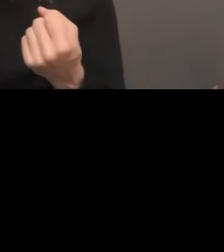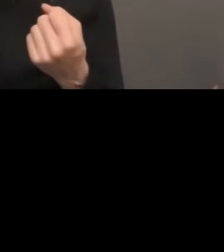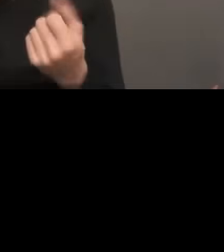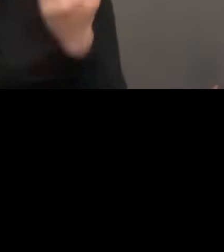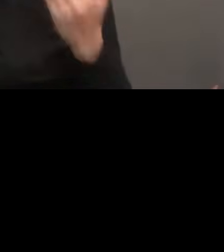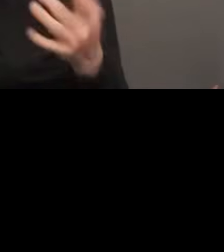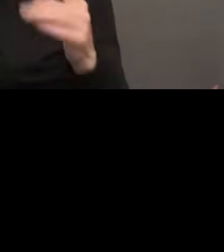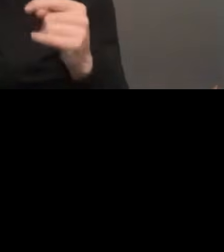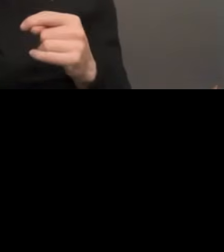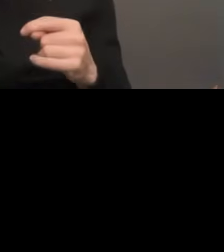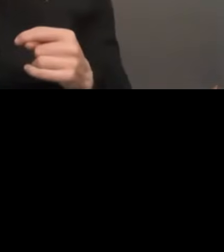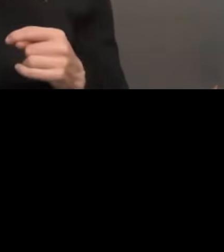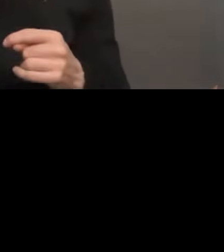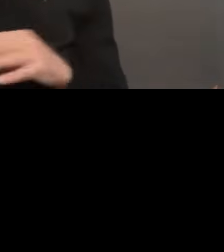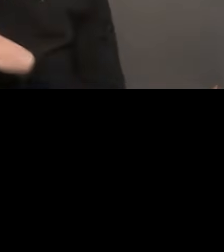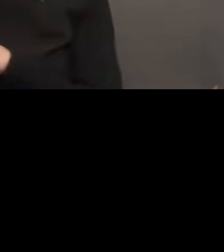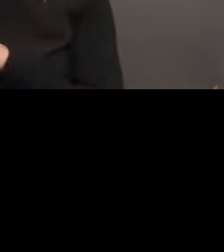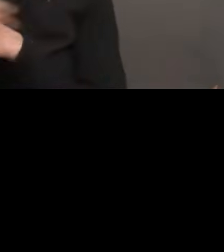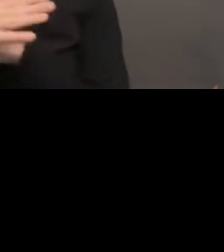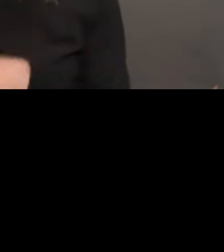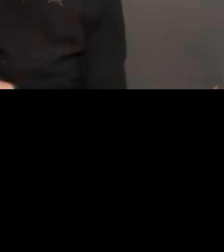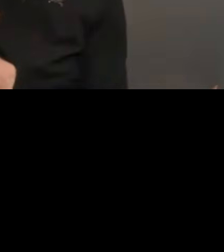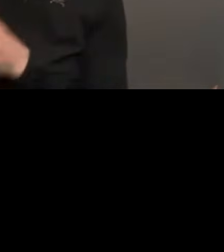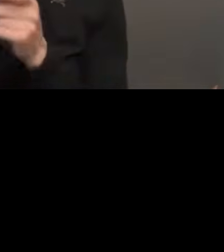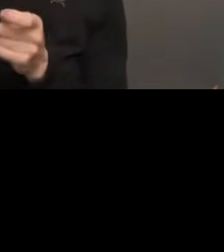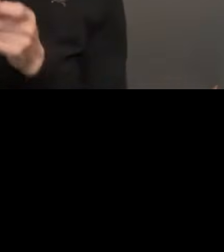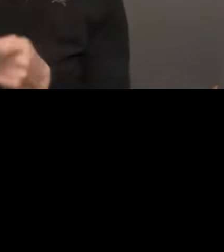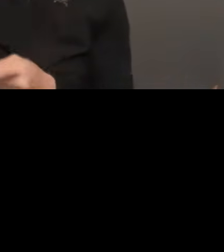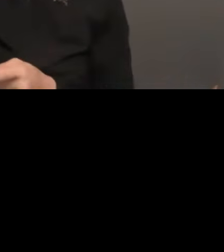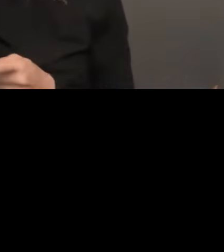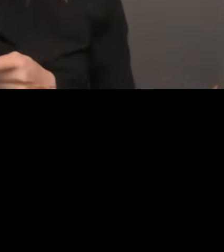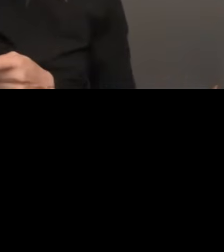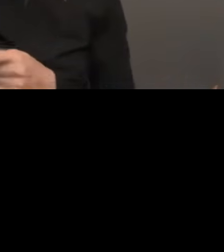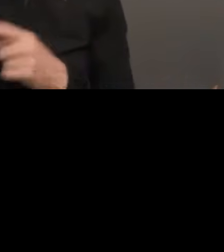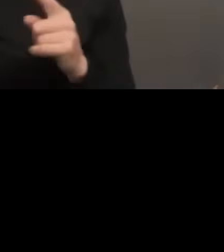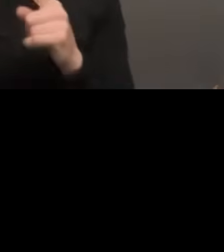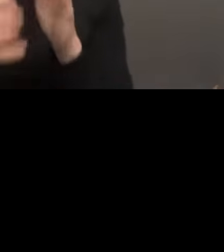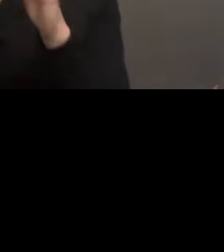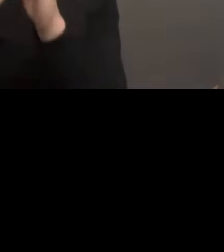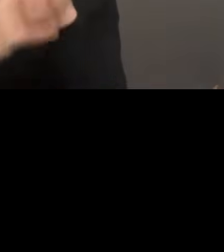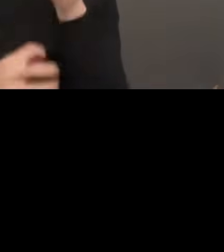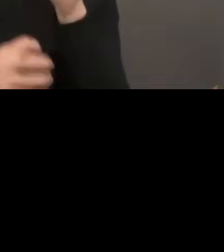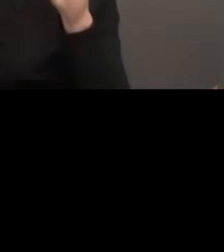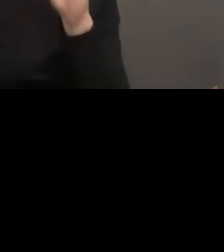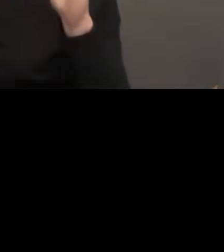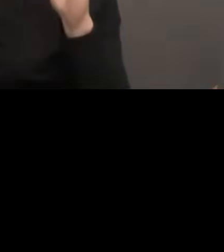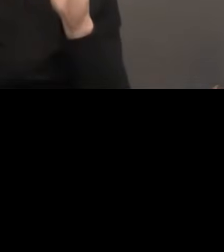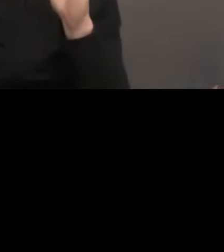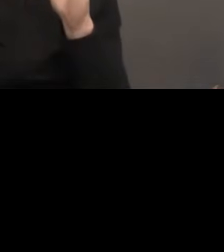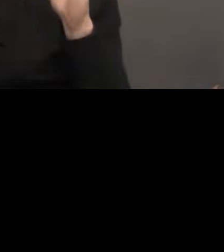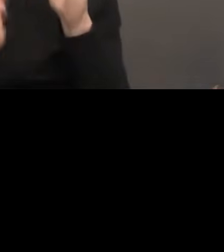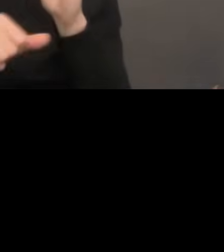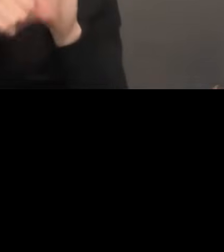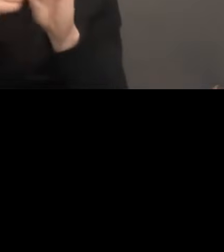in the quarry before shipping? Exactly right. When you flute a column,